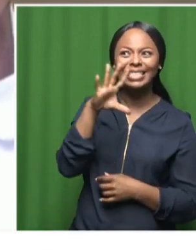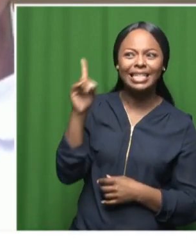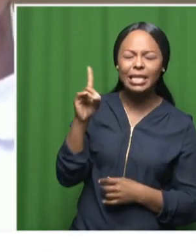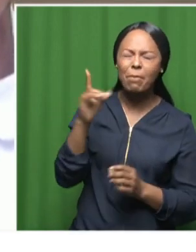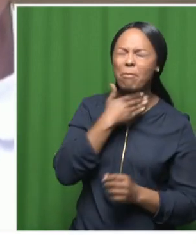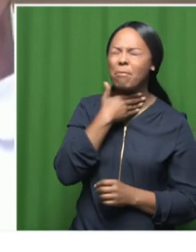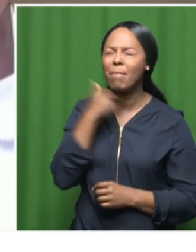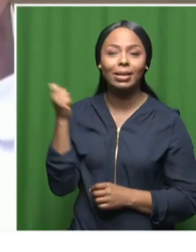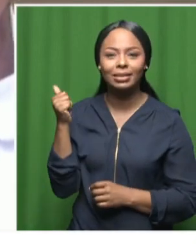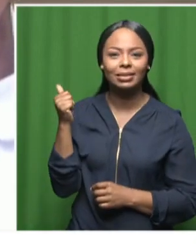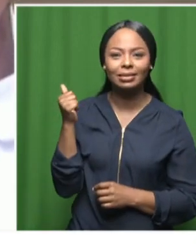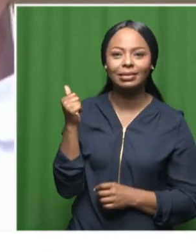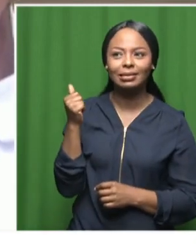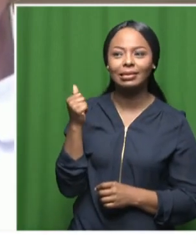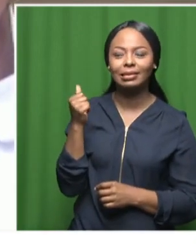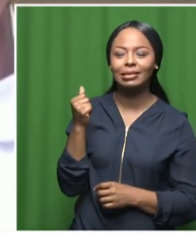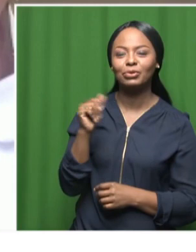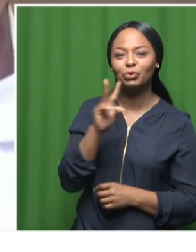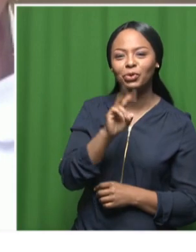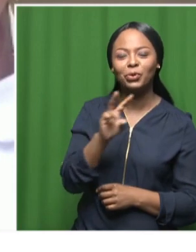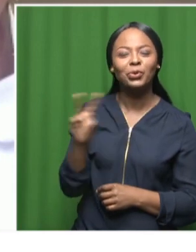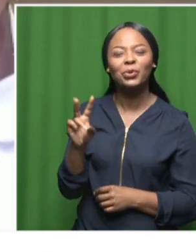2022, and why is that?